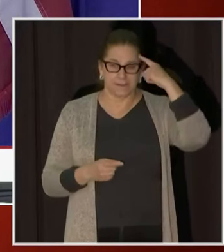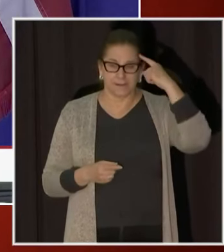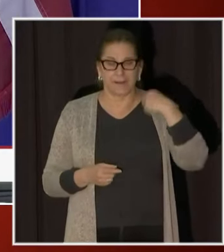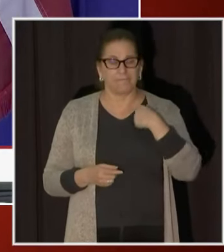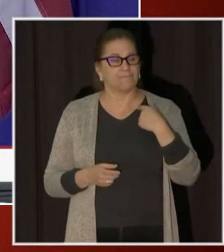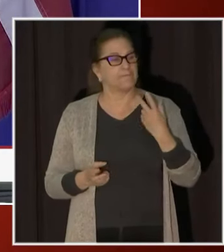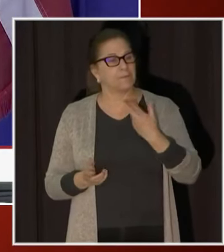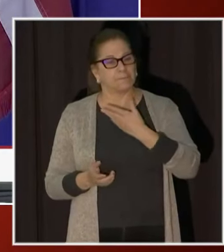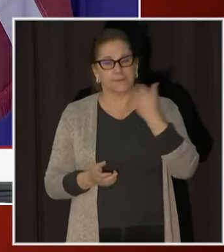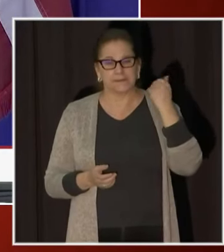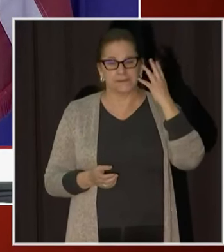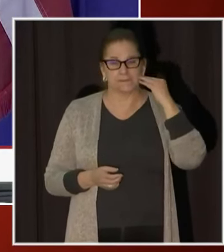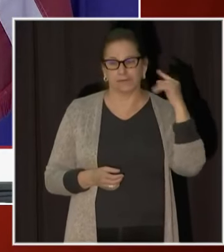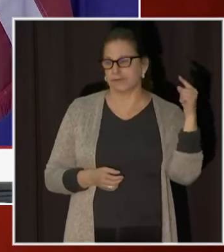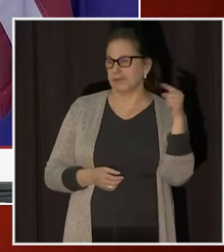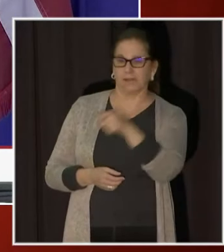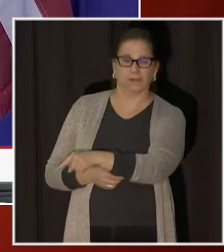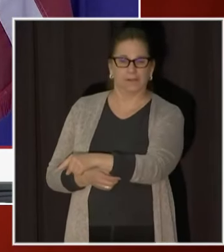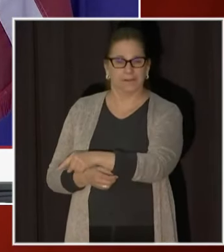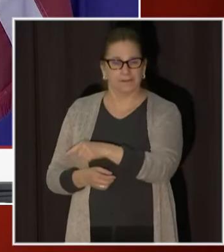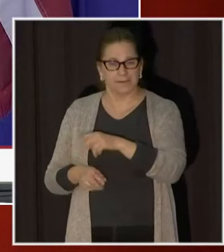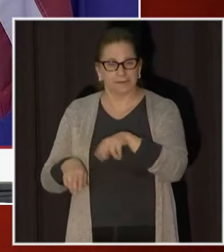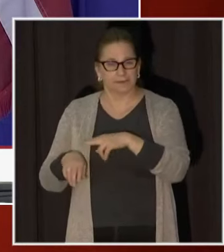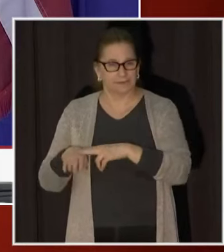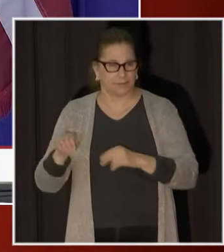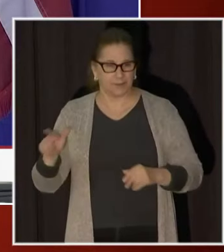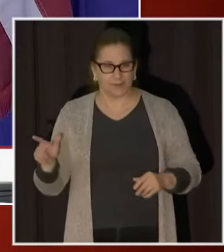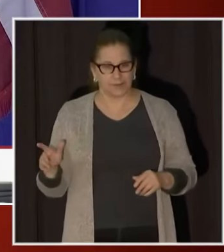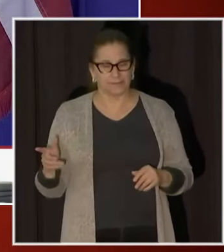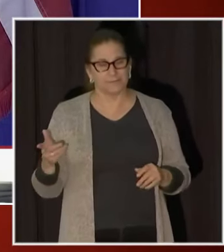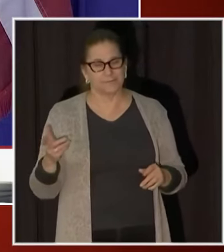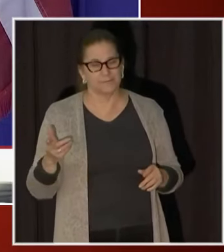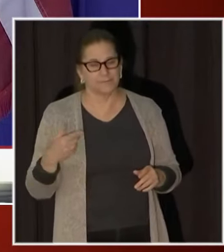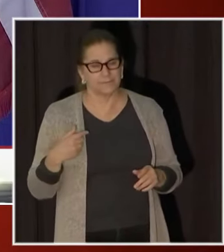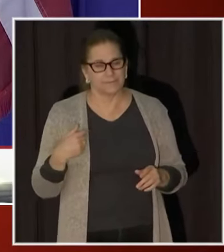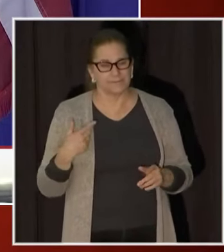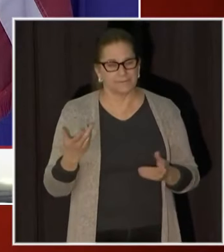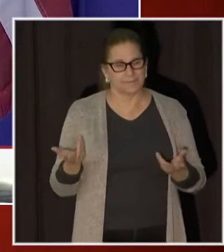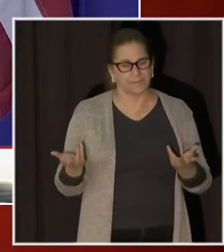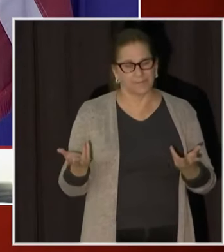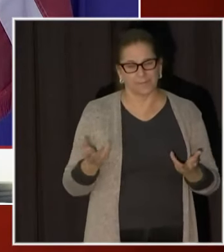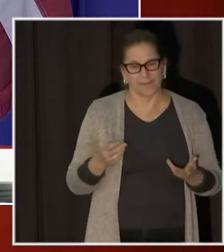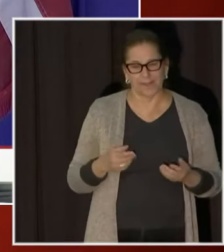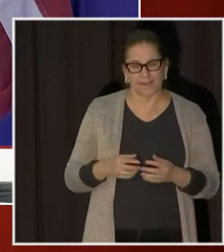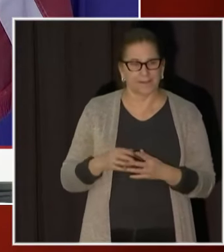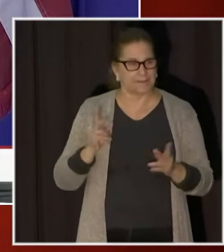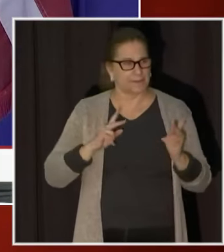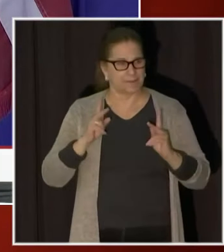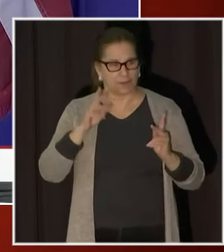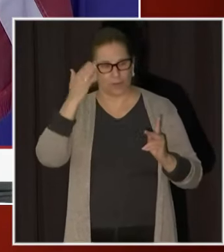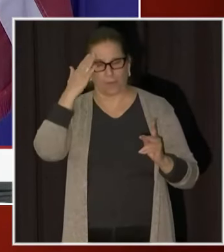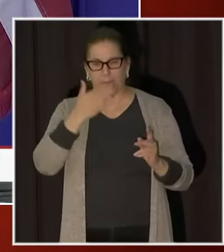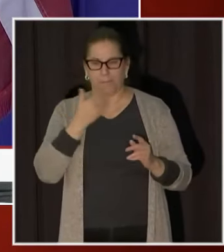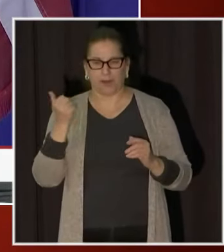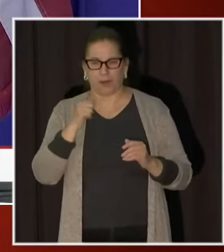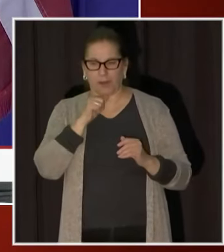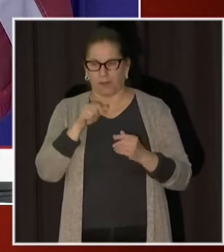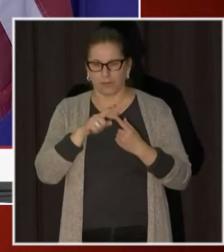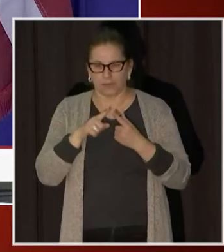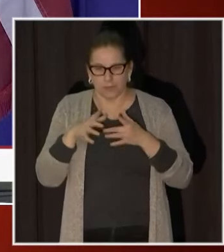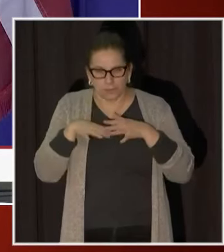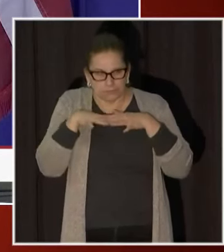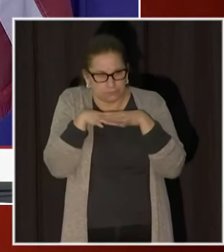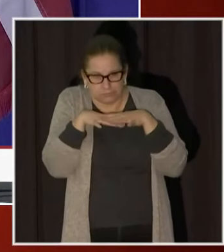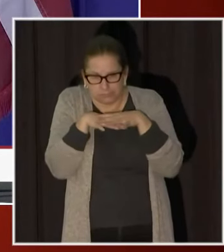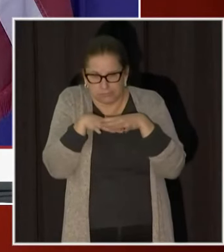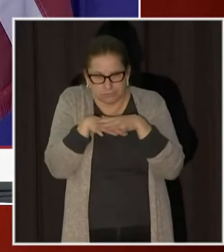to be mindful that we can only contain the virus if we don't spread it to one another. So all of our guidance about staying at